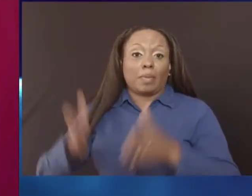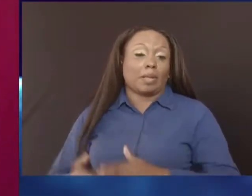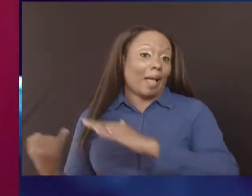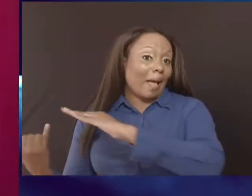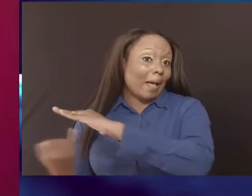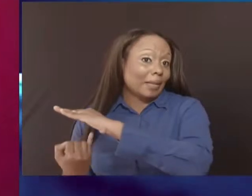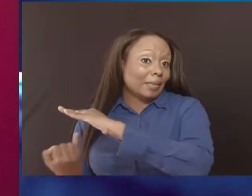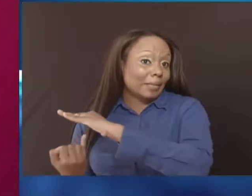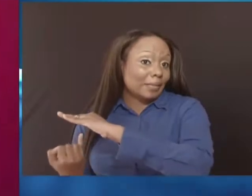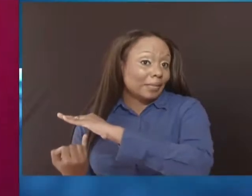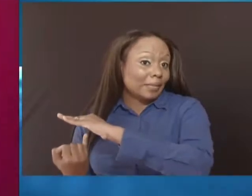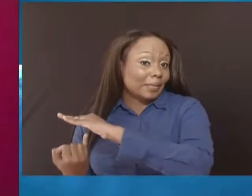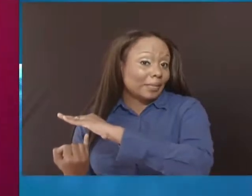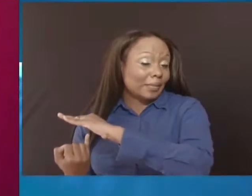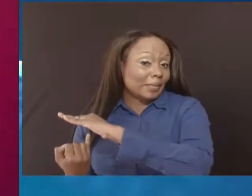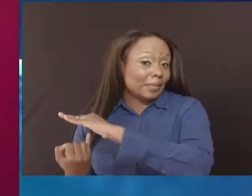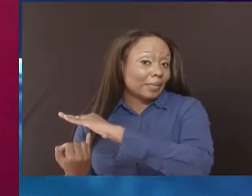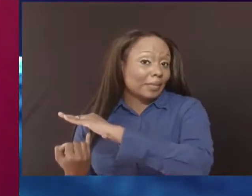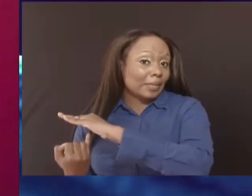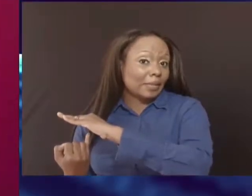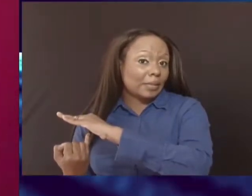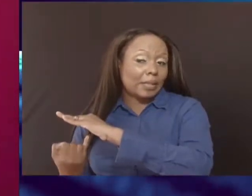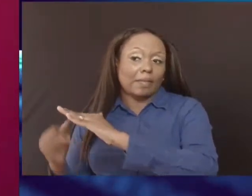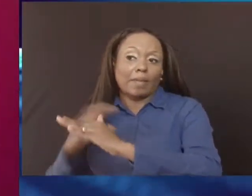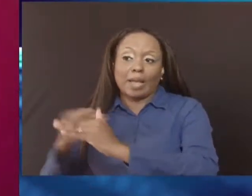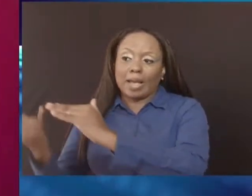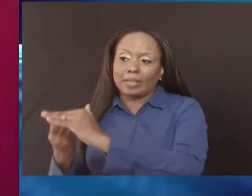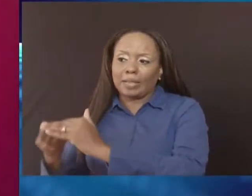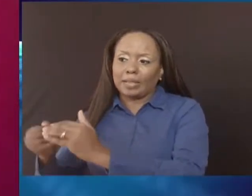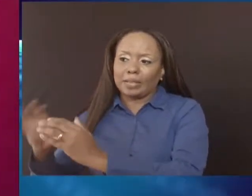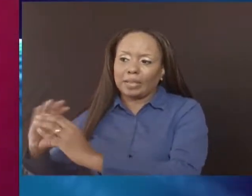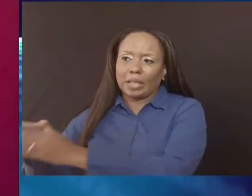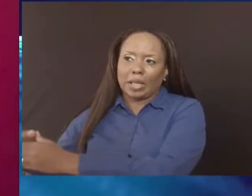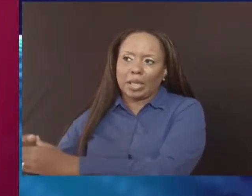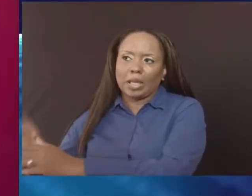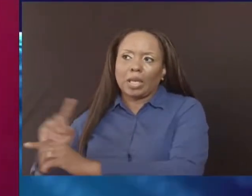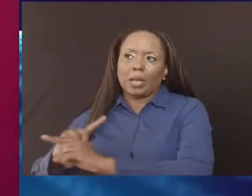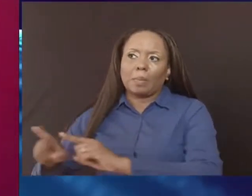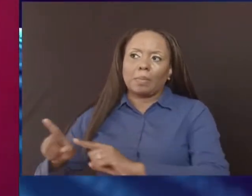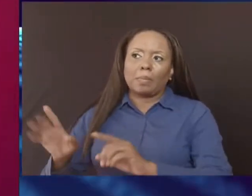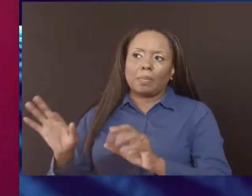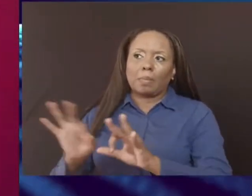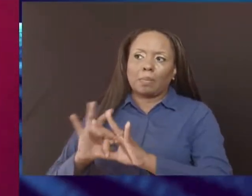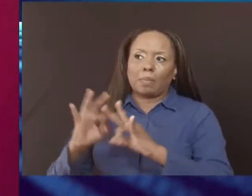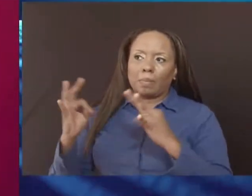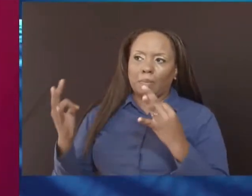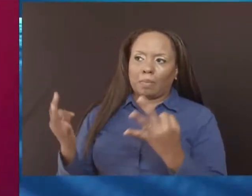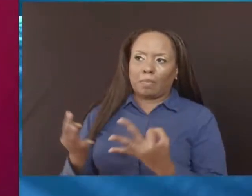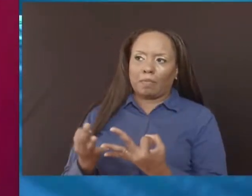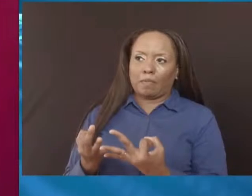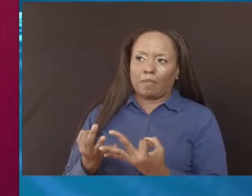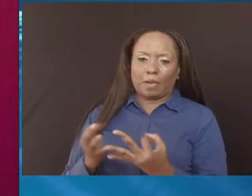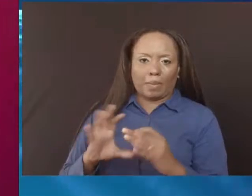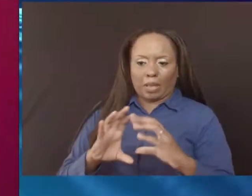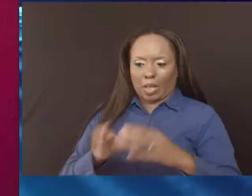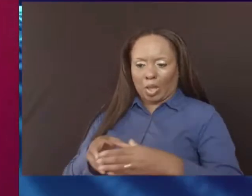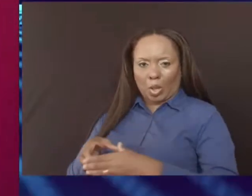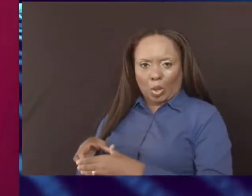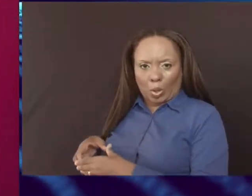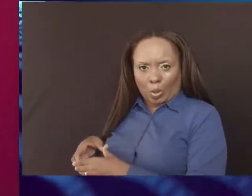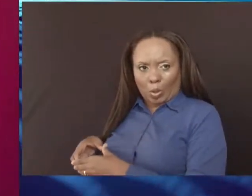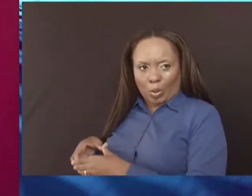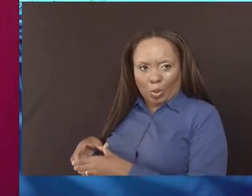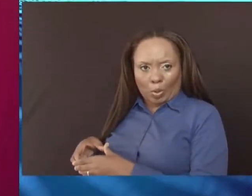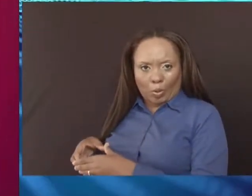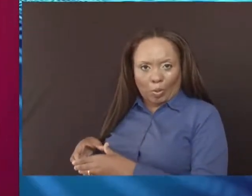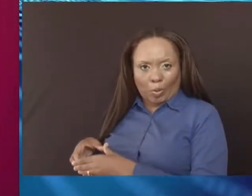ill and you're quarantining the others because they're not ill, once again, everybody has to remain at home for the period. Obviously,